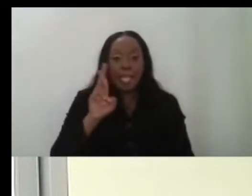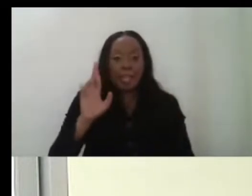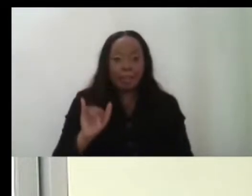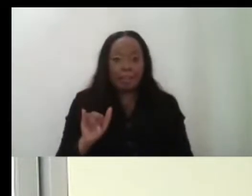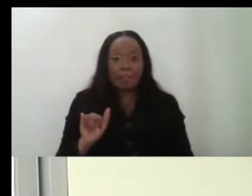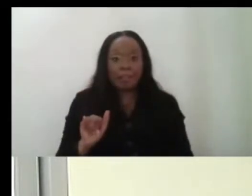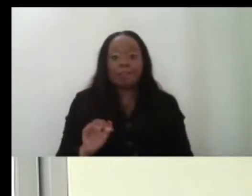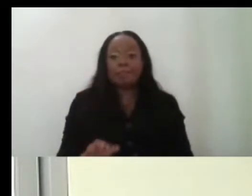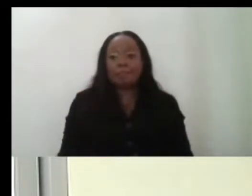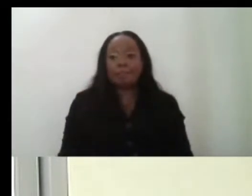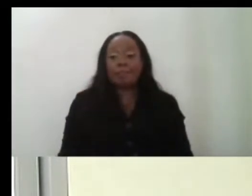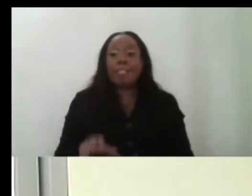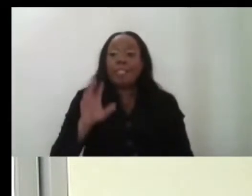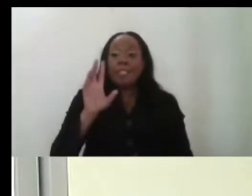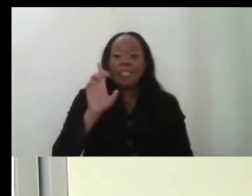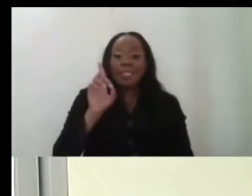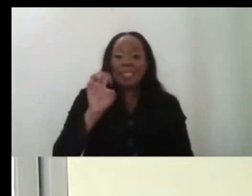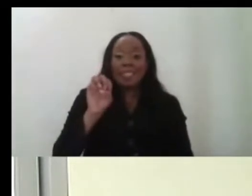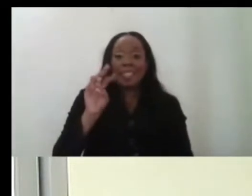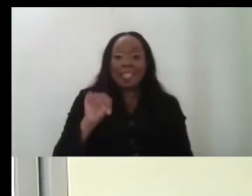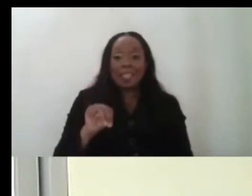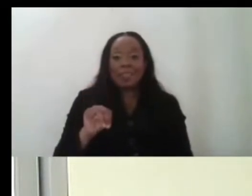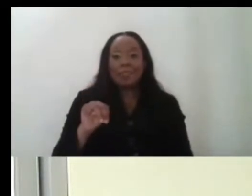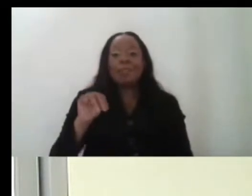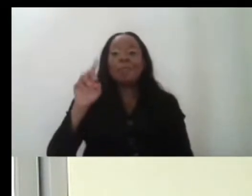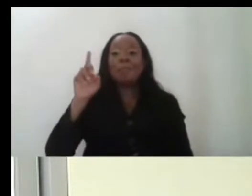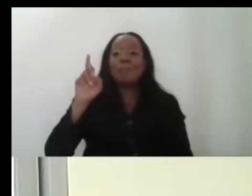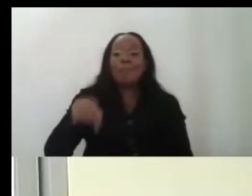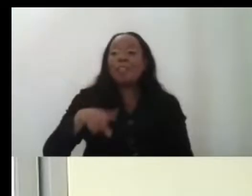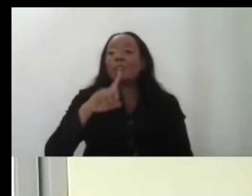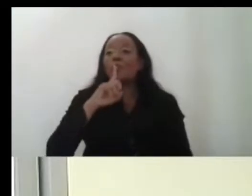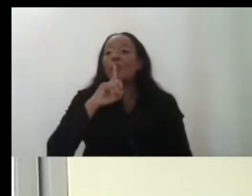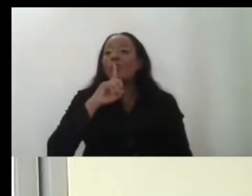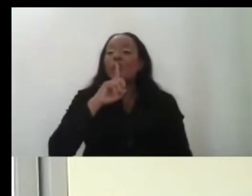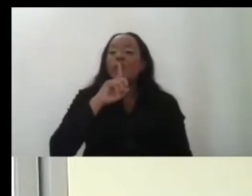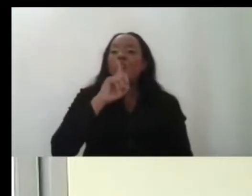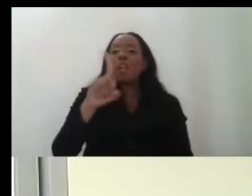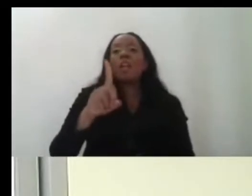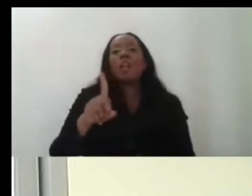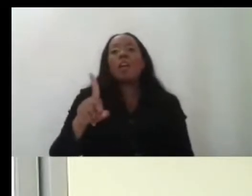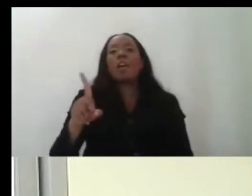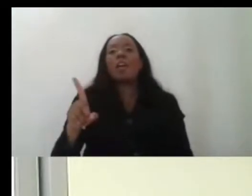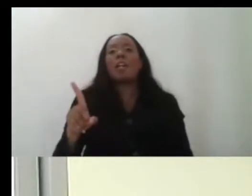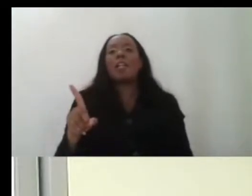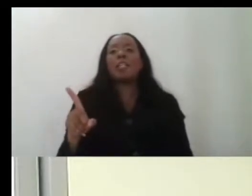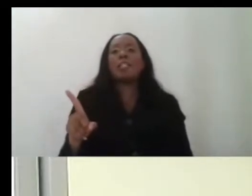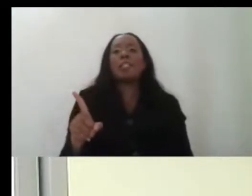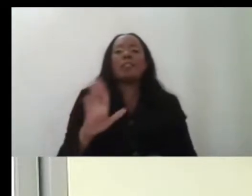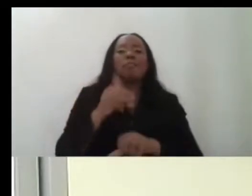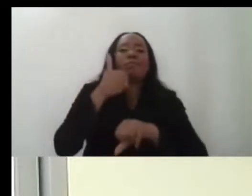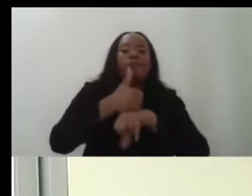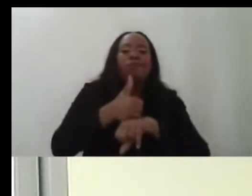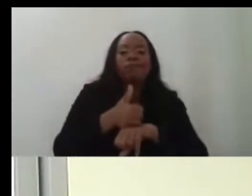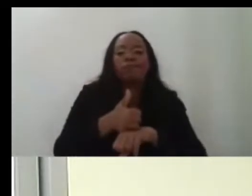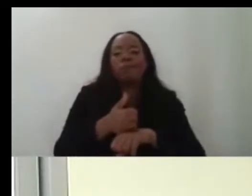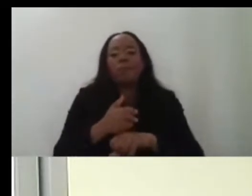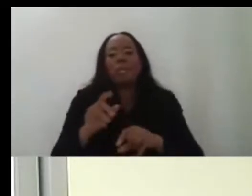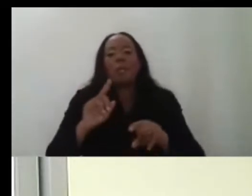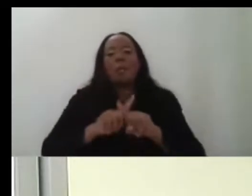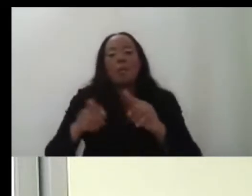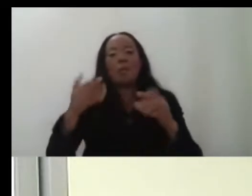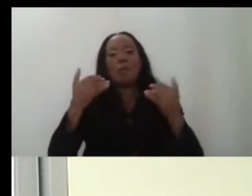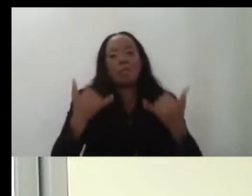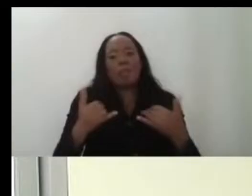have a presence across Barbados. And what better way to have a presence across Barbados than to have a branded